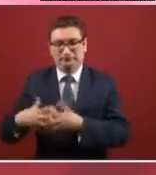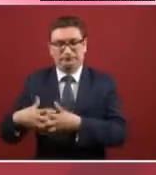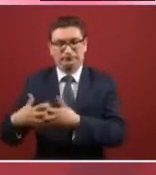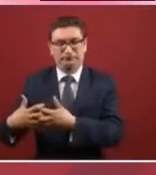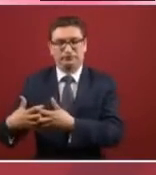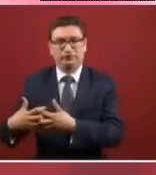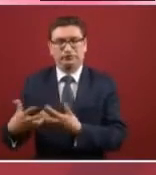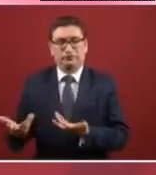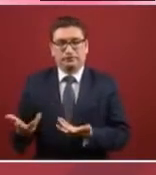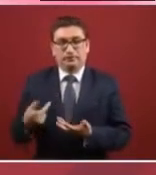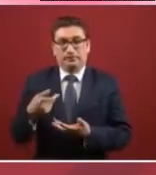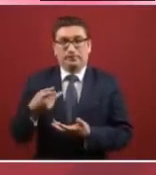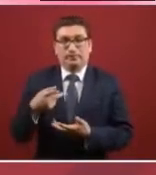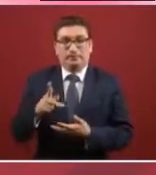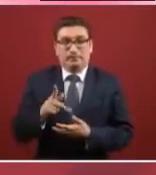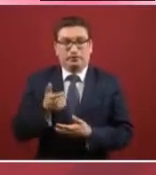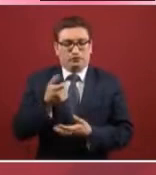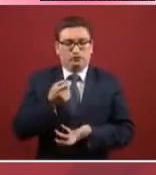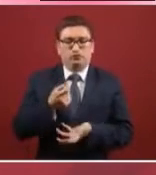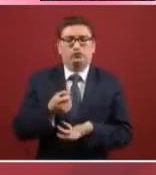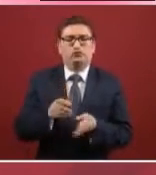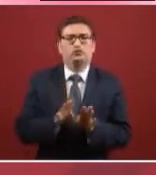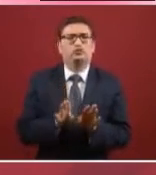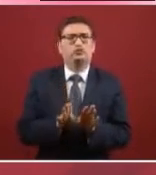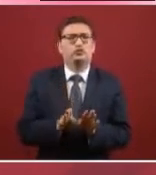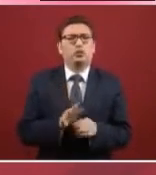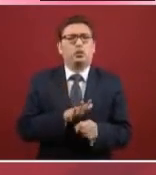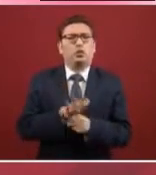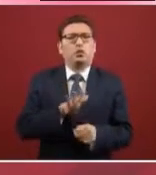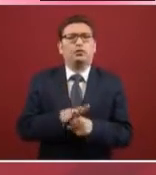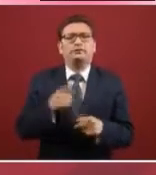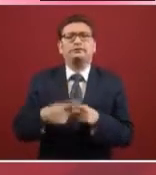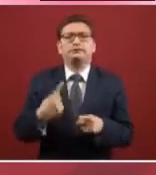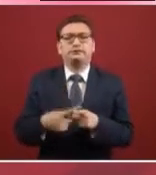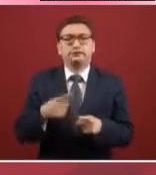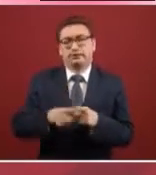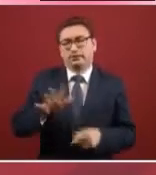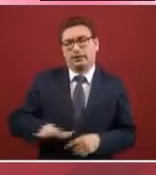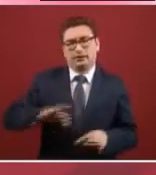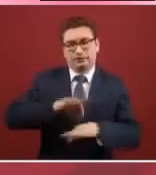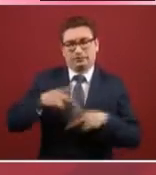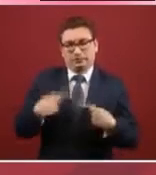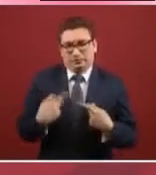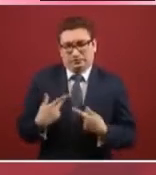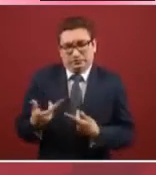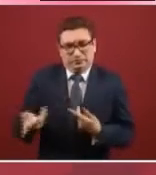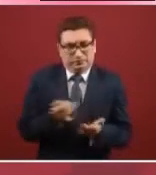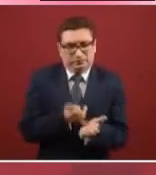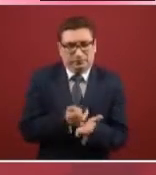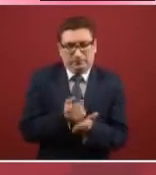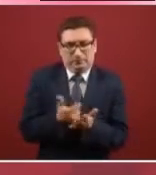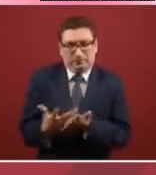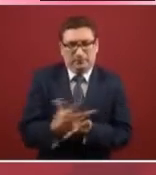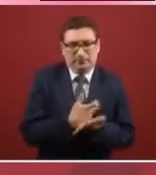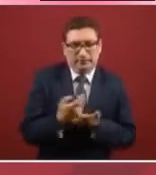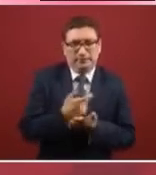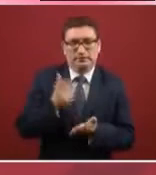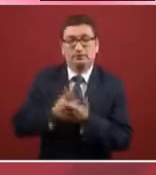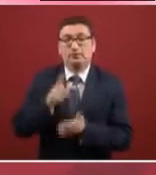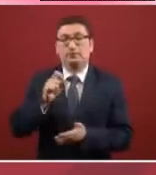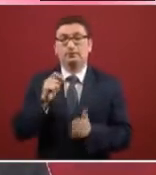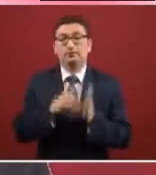gas duct and that plant dinero, but with the money pueblo, of the people of the budget de pesos, more